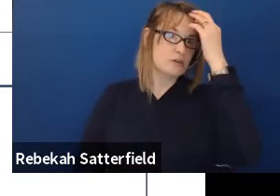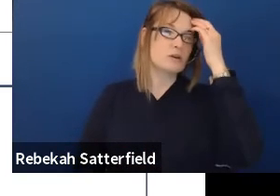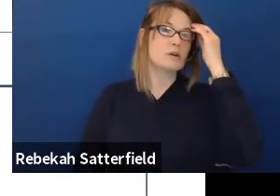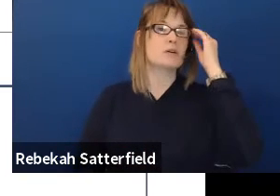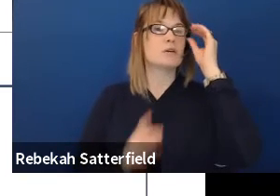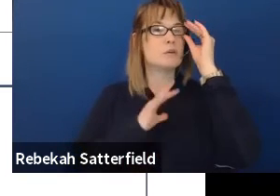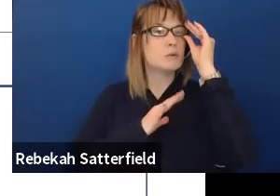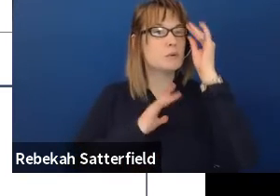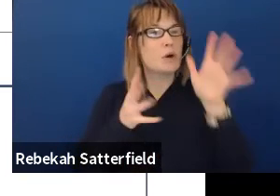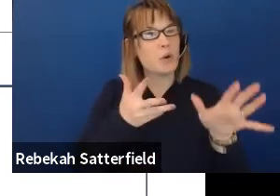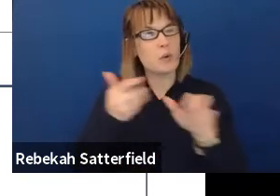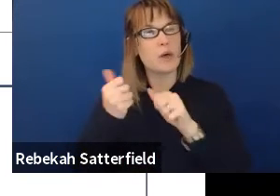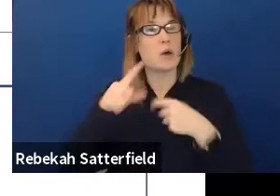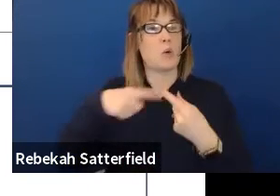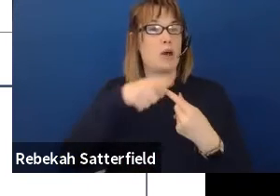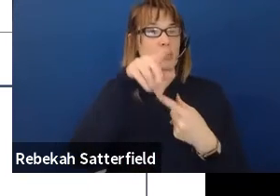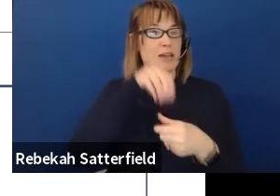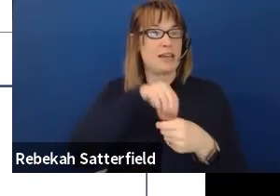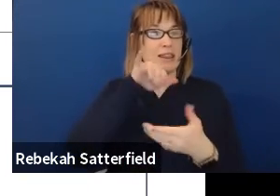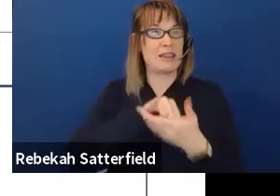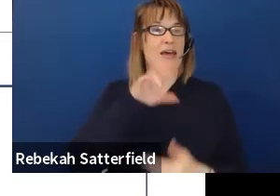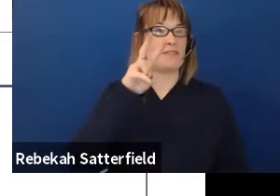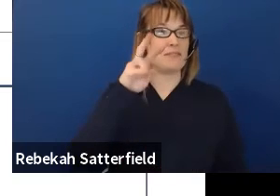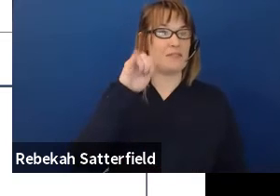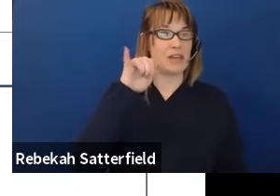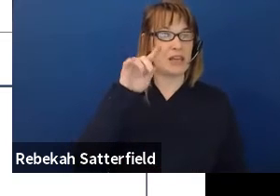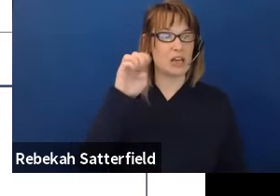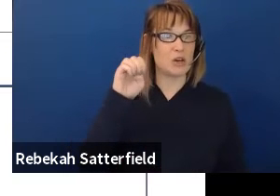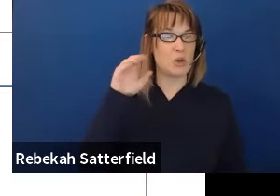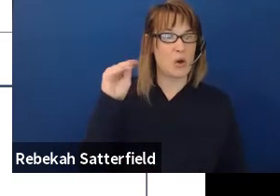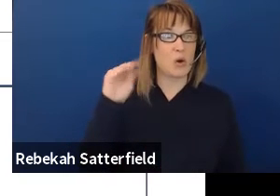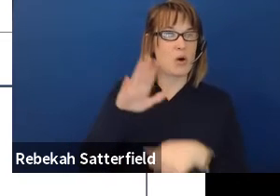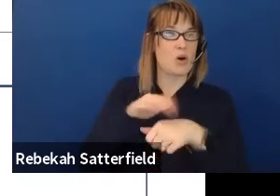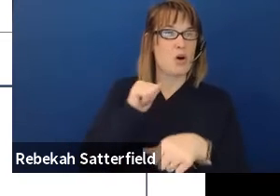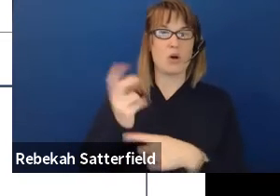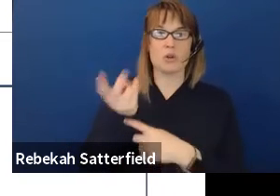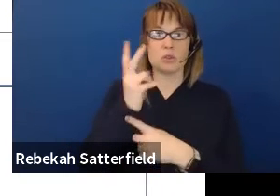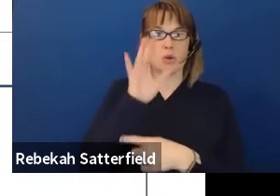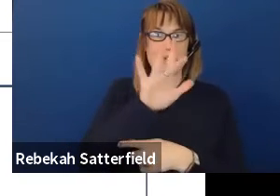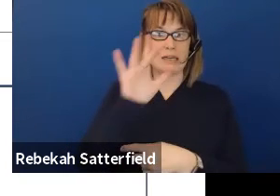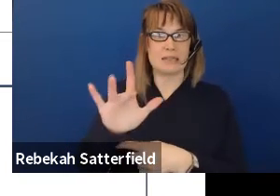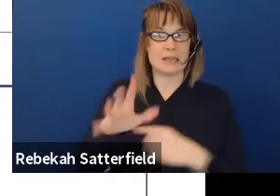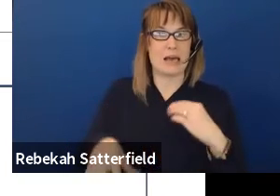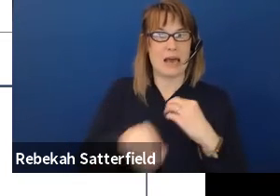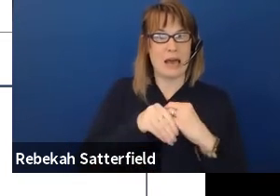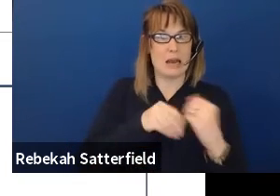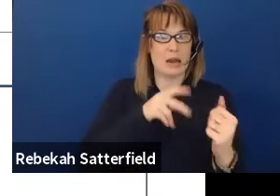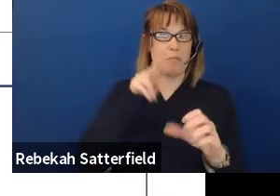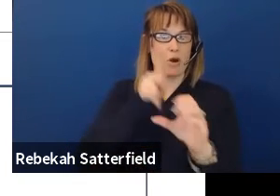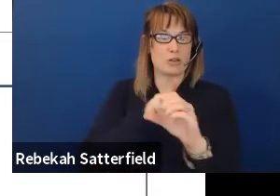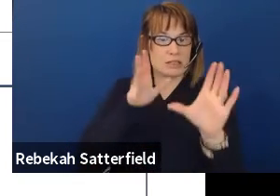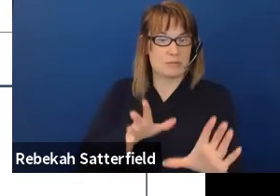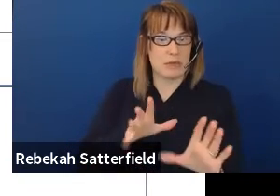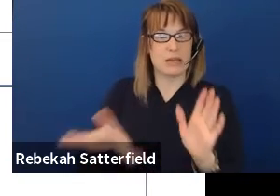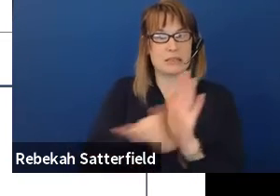really very quick when you're in a video call, it's 2 clicks of a button, adding a participant, choosing interpreter, and then selecting your